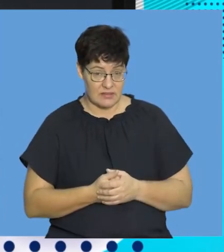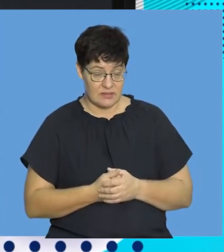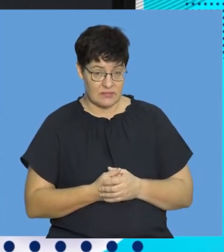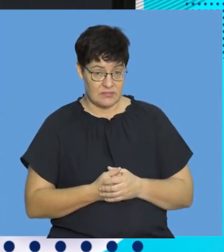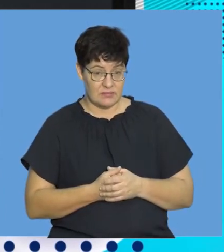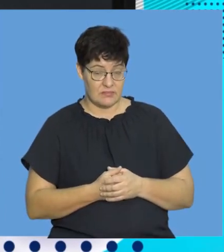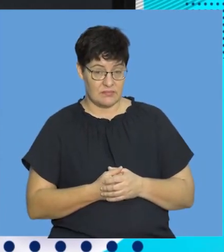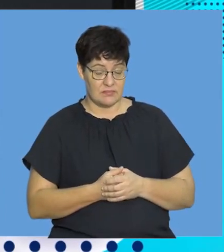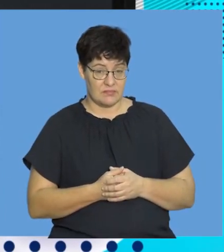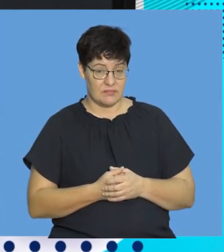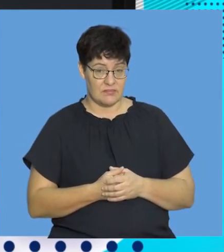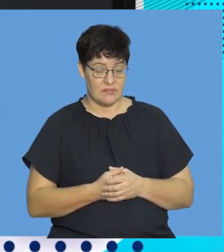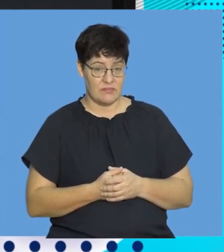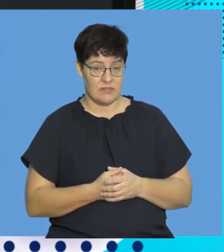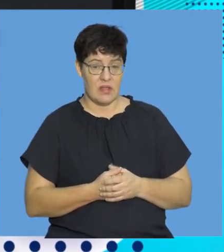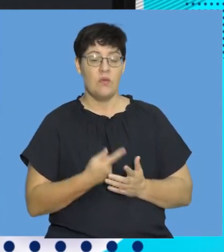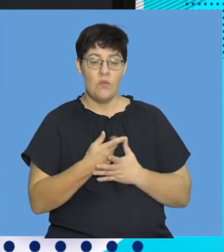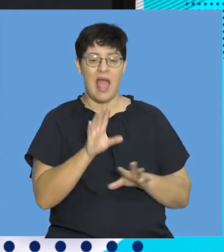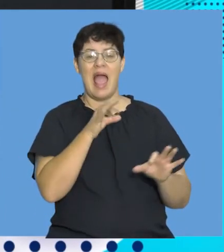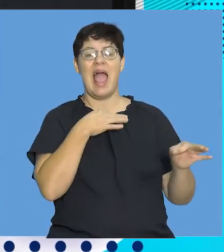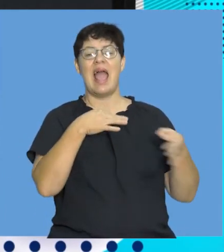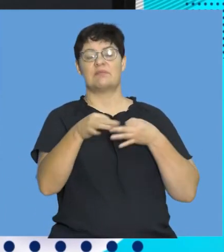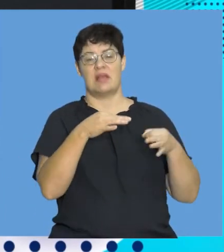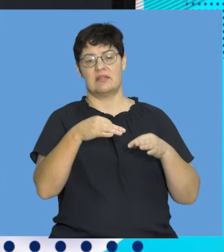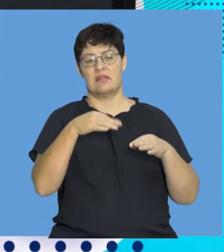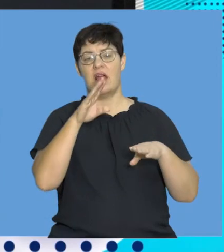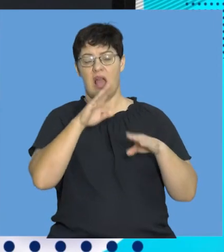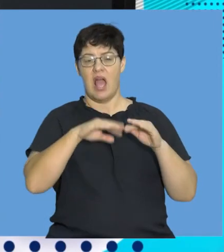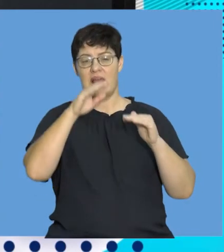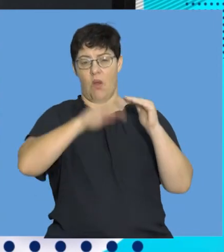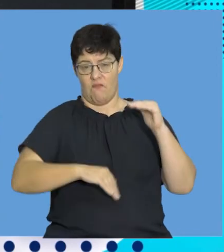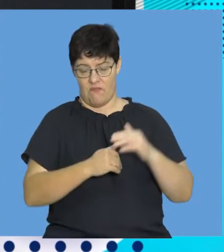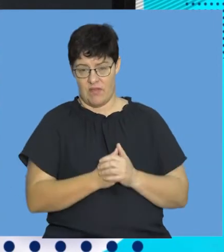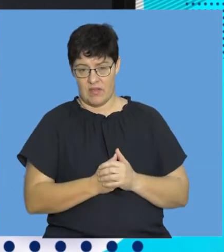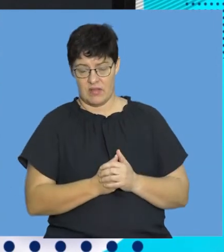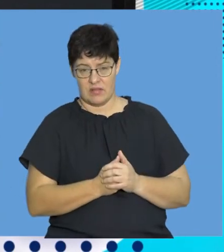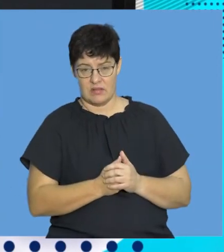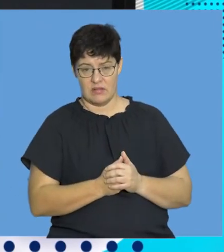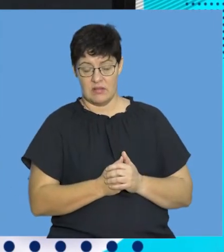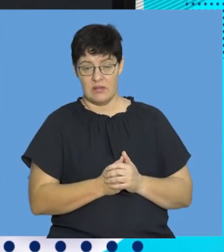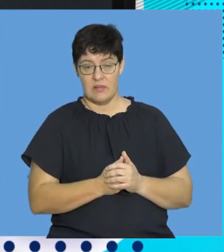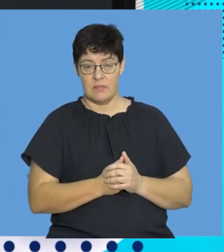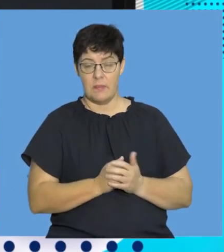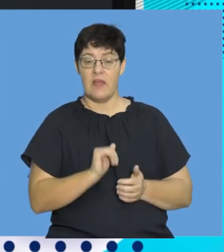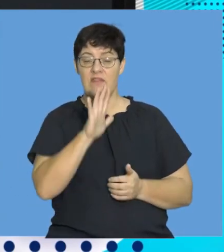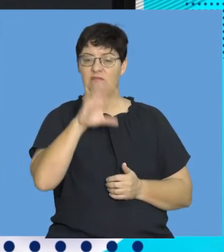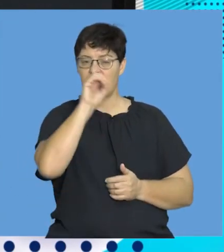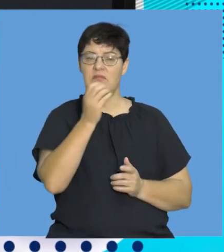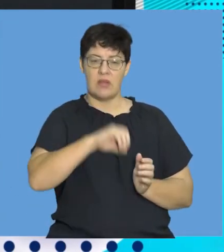bit further with the discount and explain why this is necessary. Discounts are given